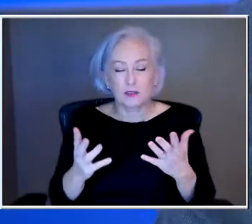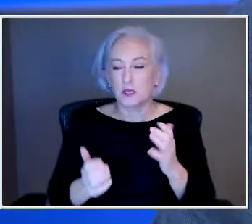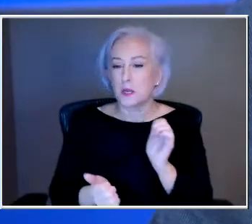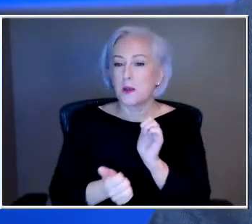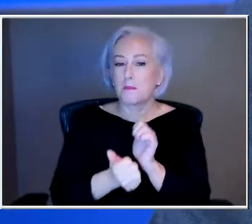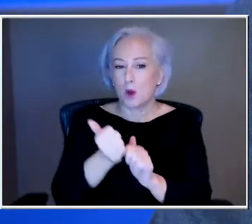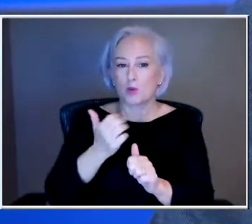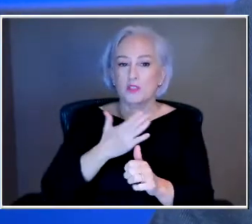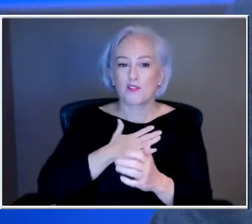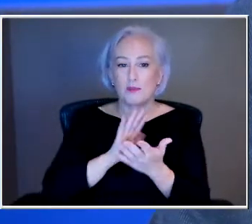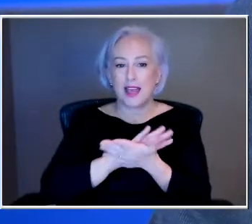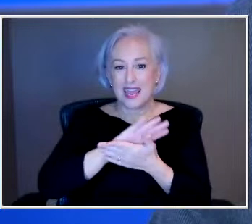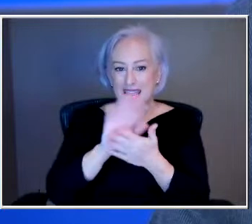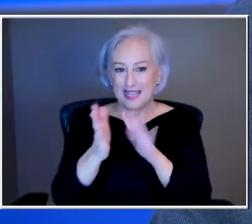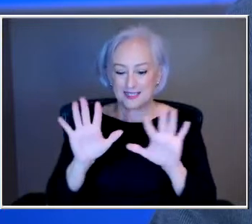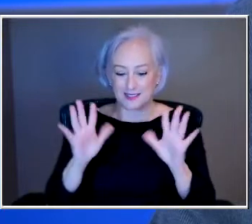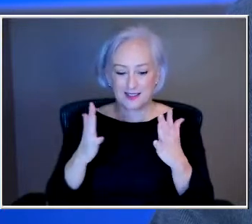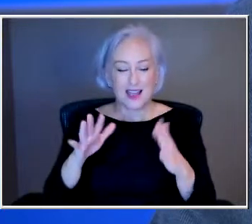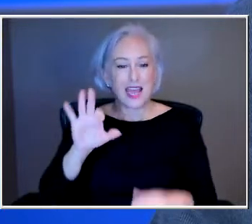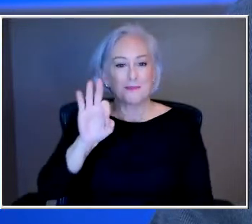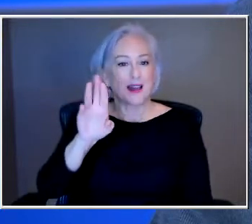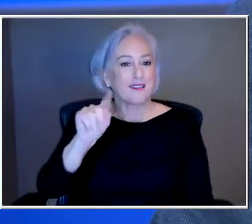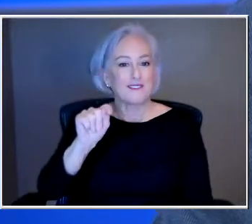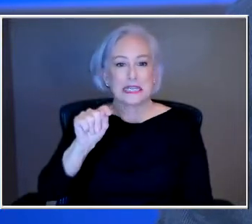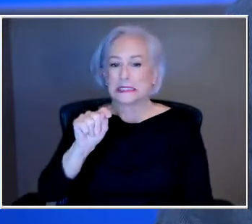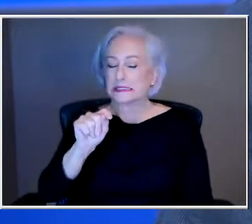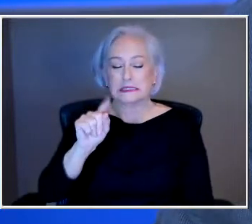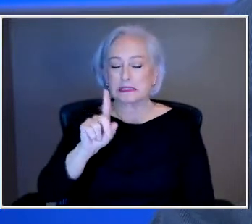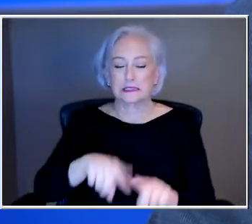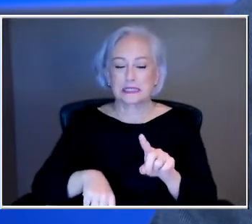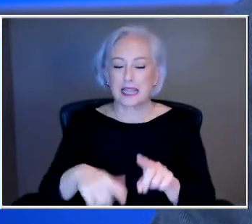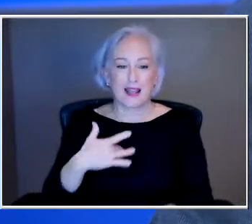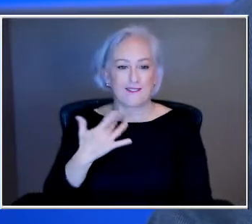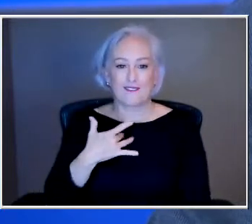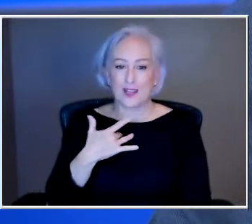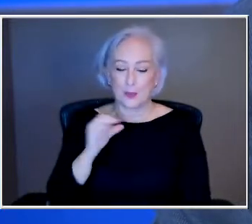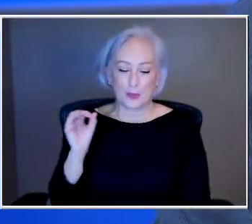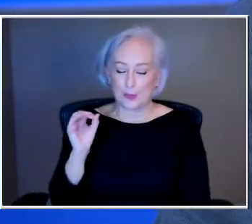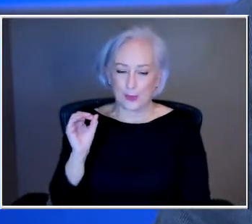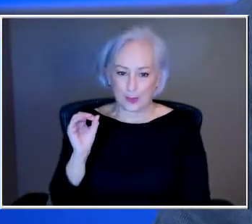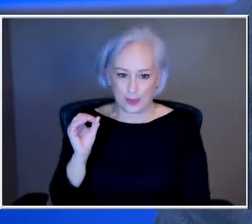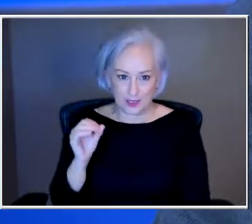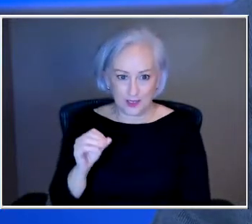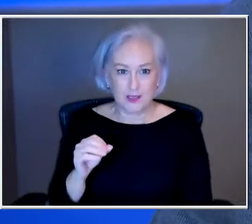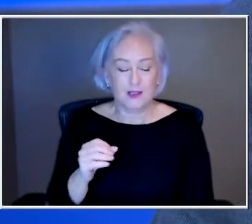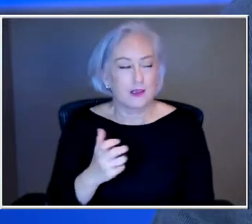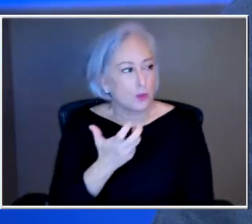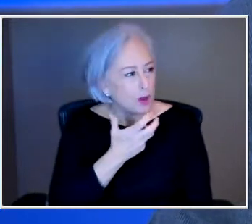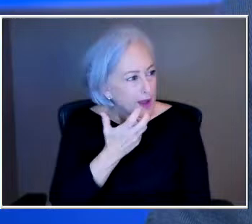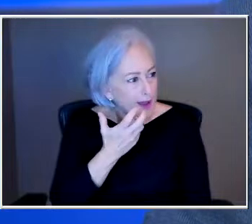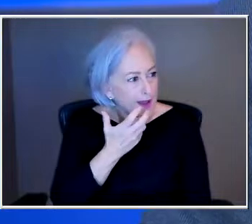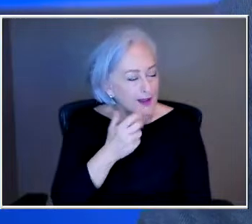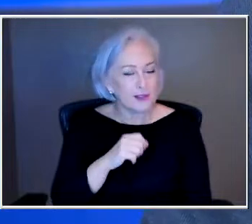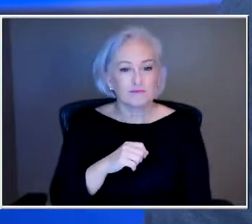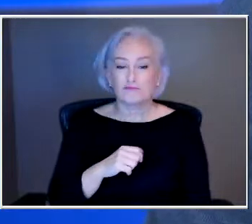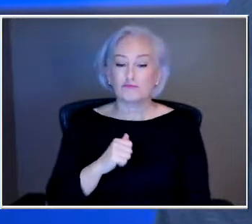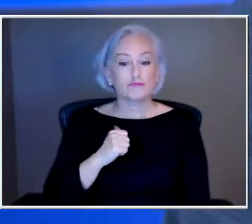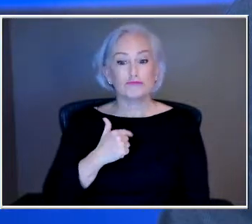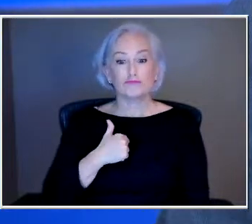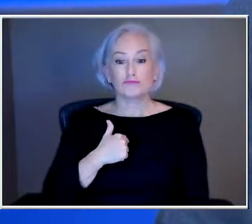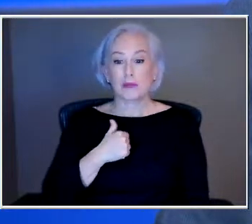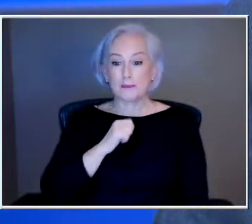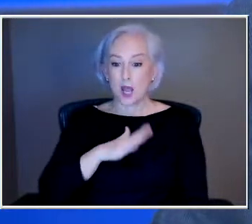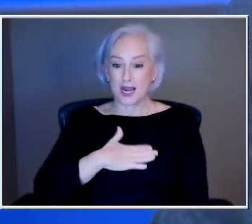I can't feel my feet at all for sure. So, wow. But it's something that I am not upset, or I mean, I'm just happy that